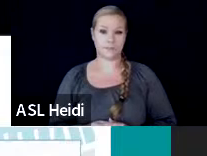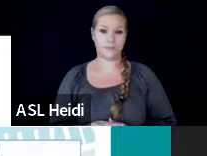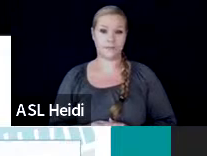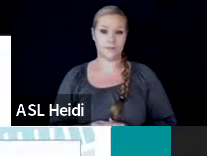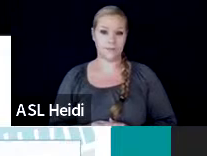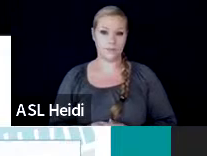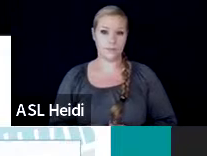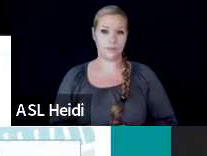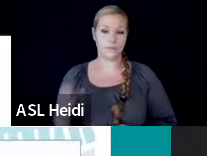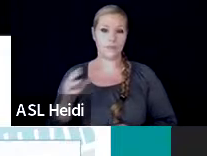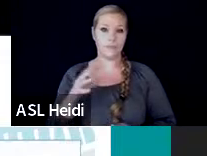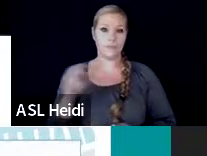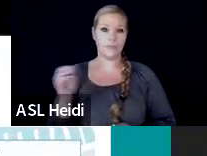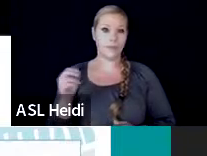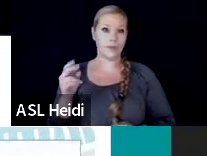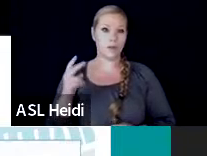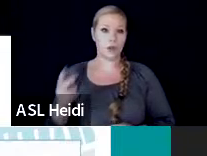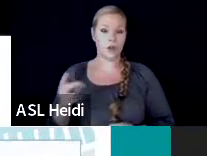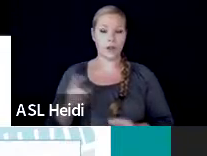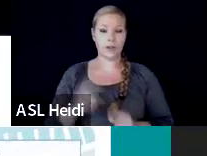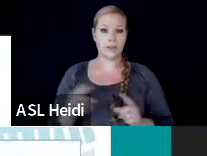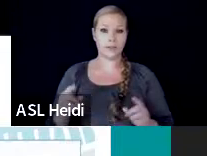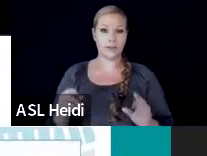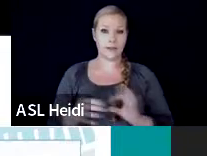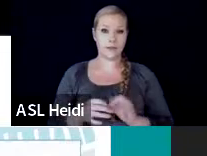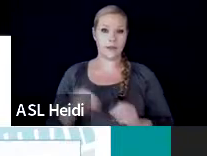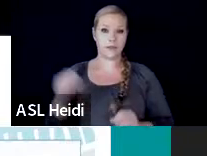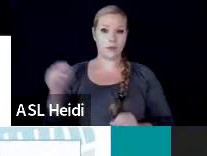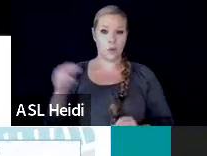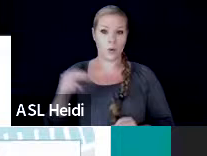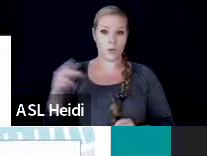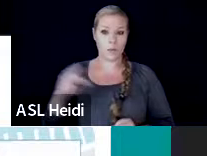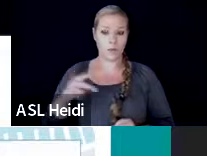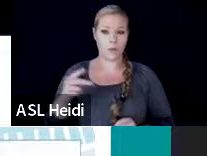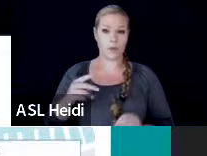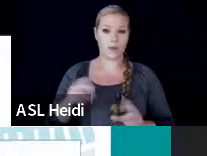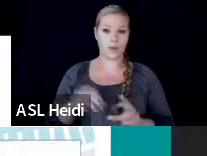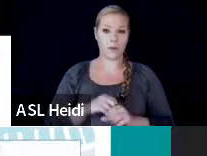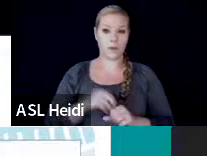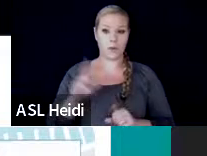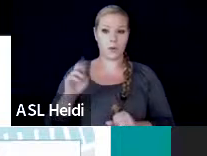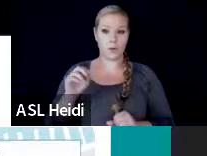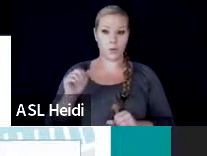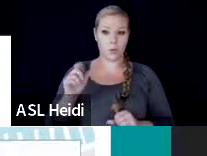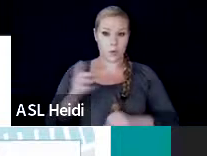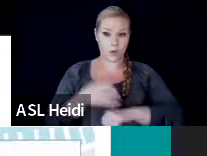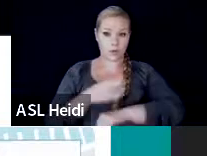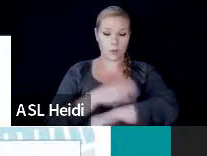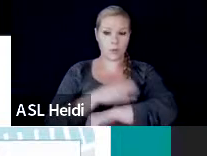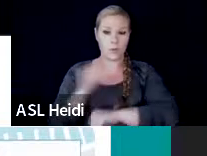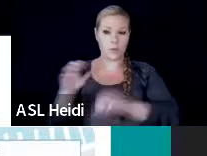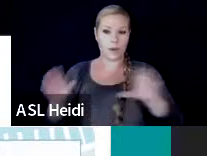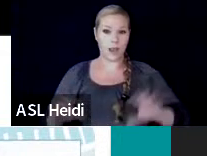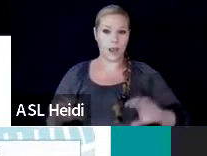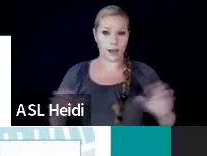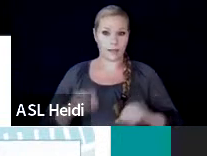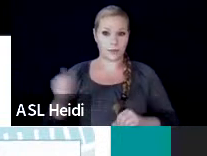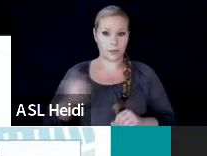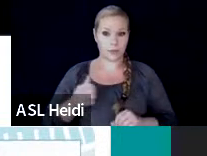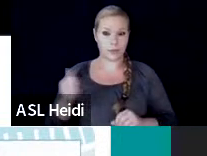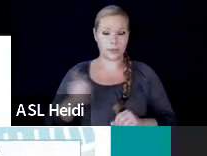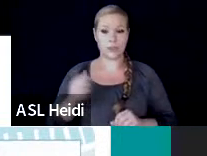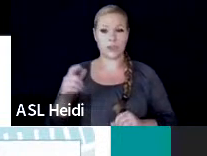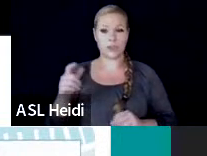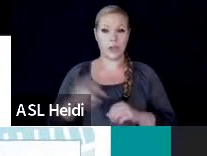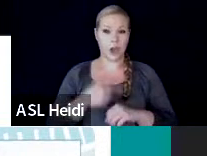looking at the different connections into North Portland, including road improvements and active transportation improvements along Expo